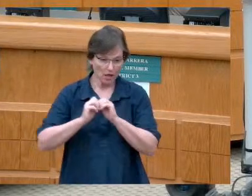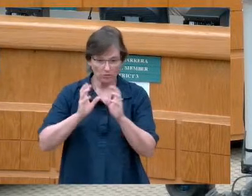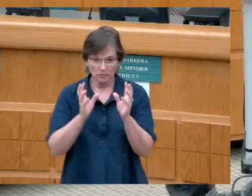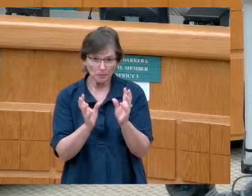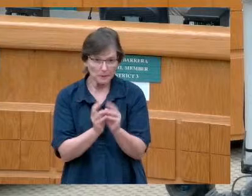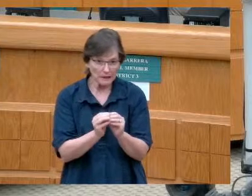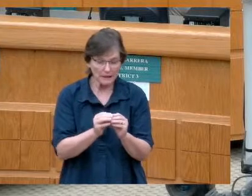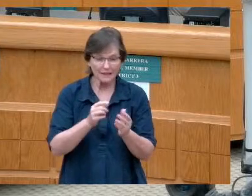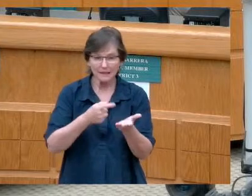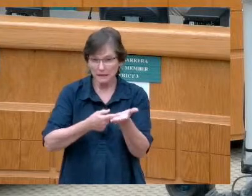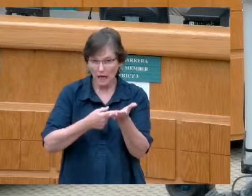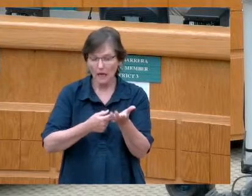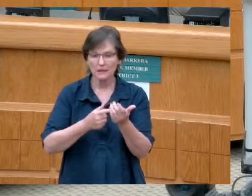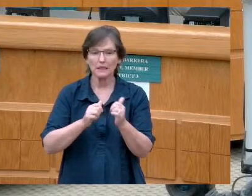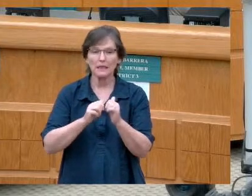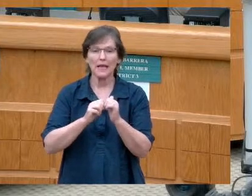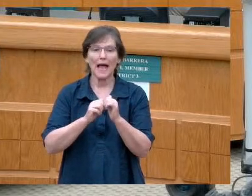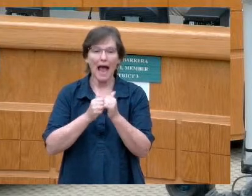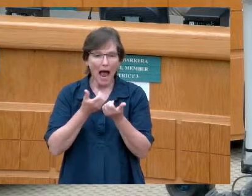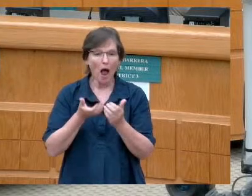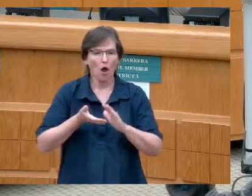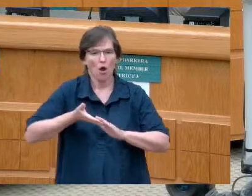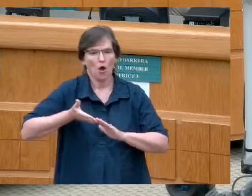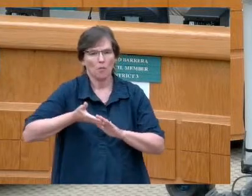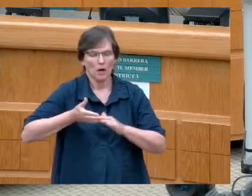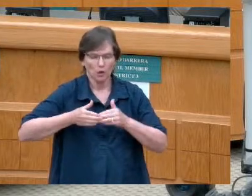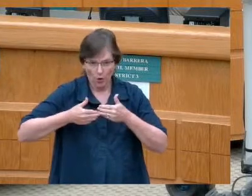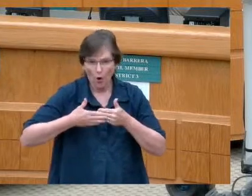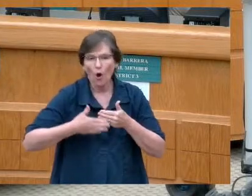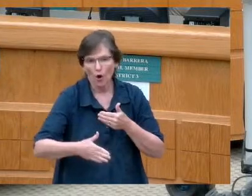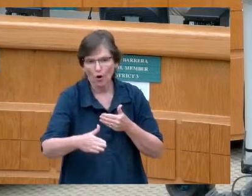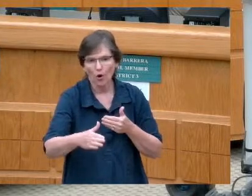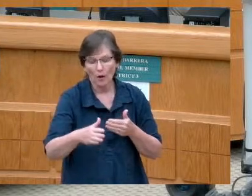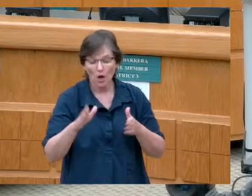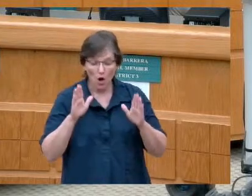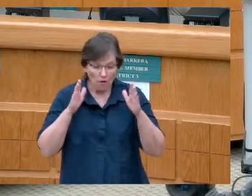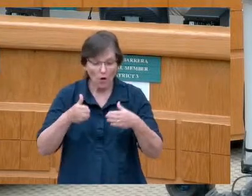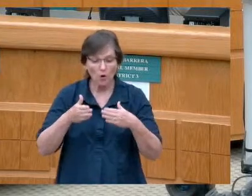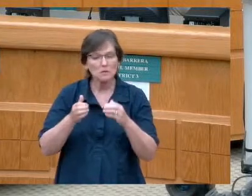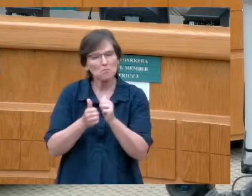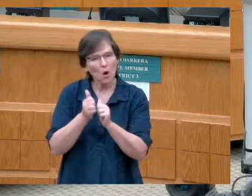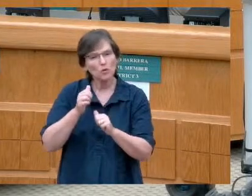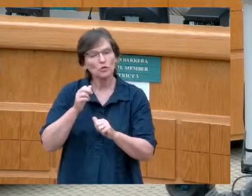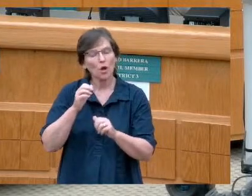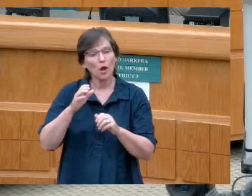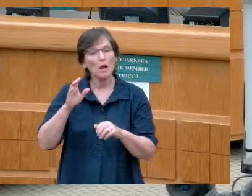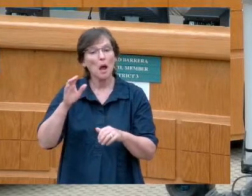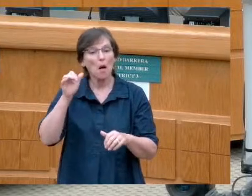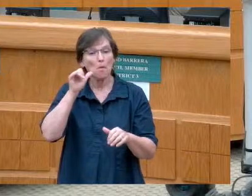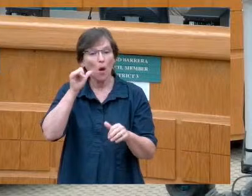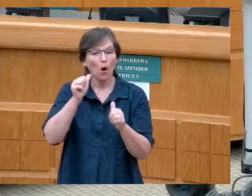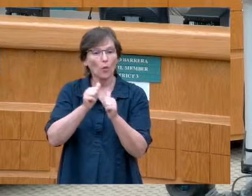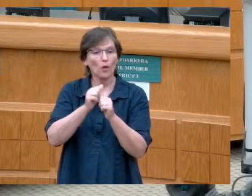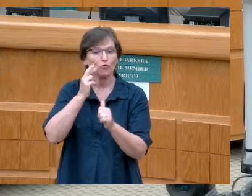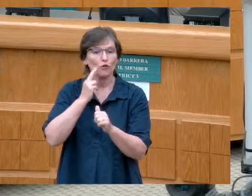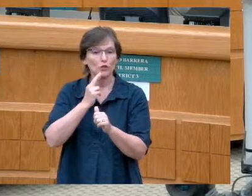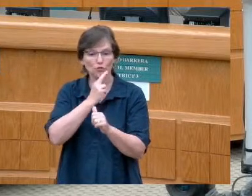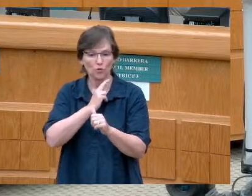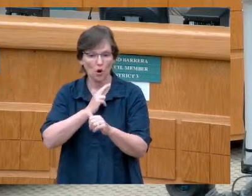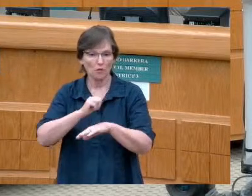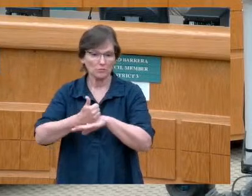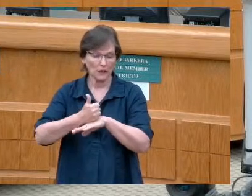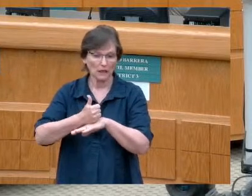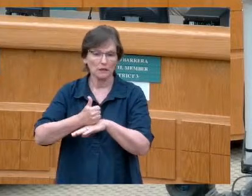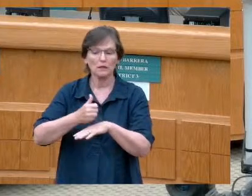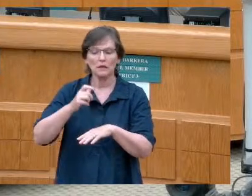plan, which will continue to focus on the bar restaurant facilities, but also independent restaurants.